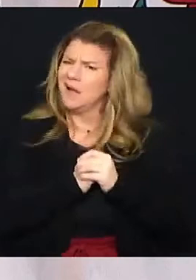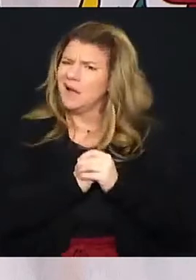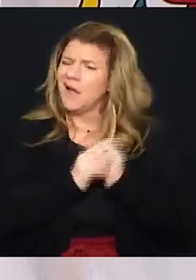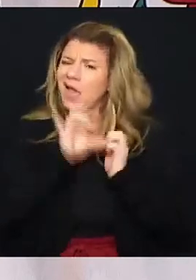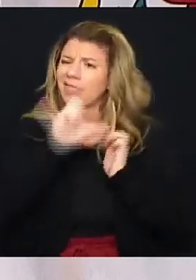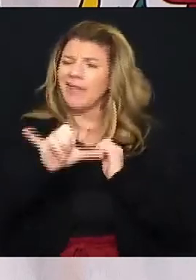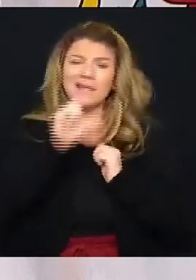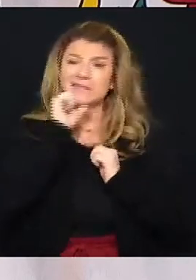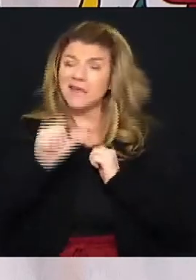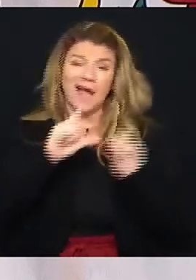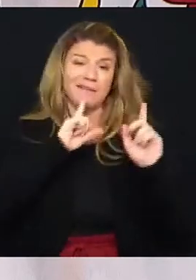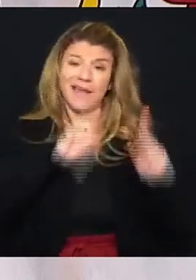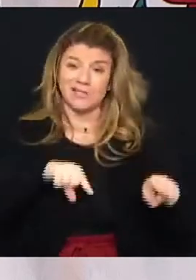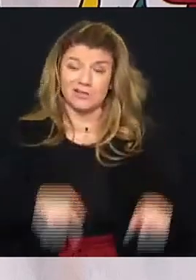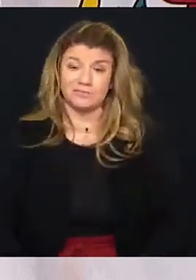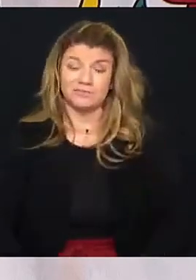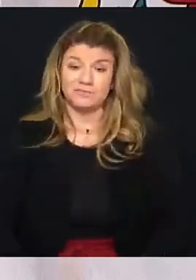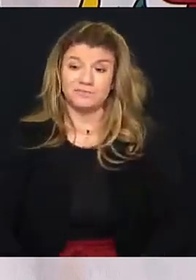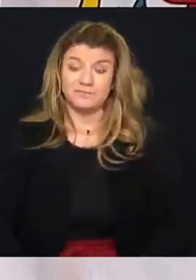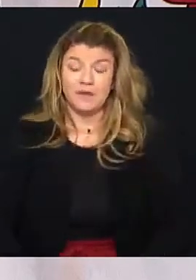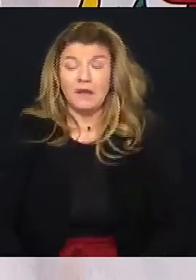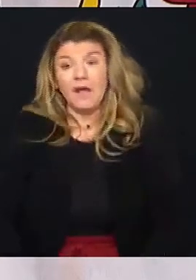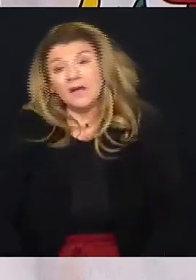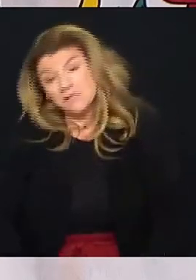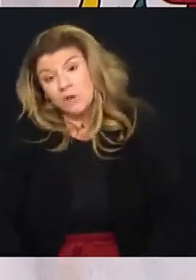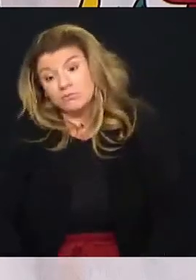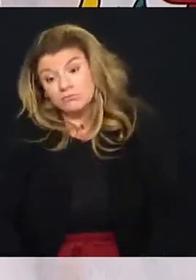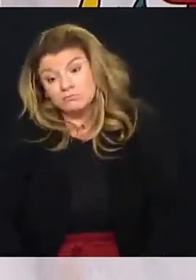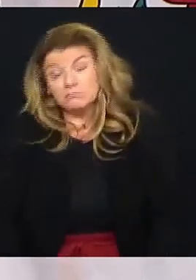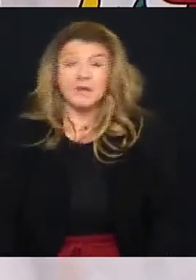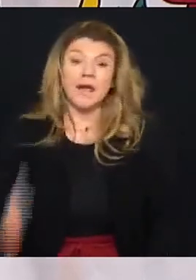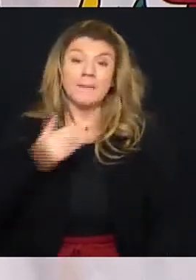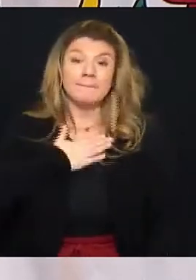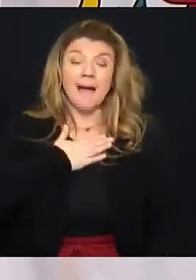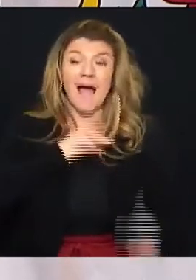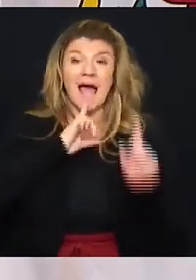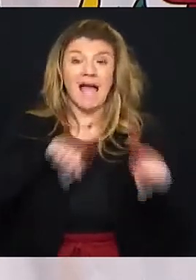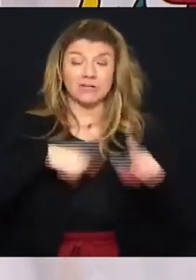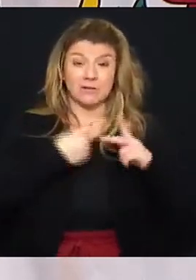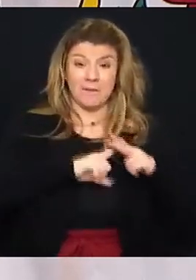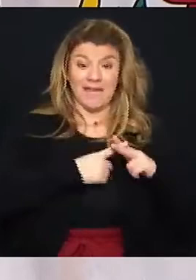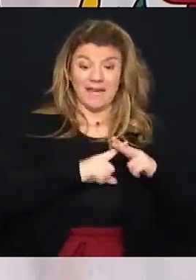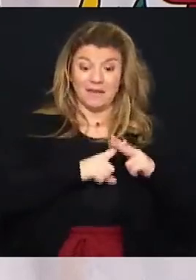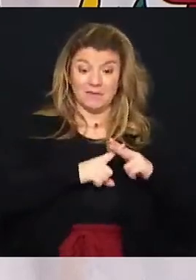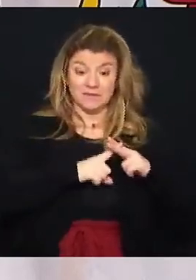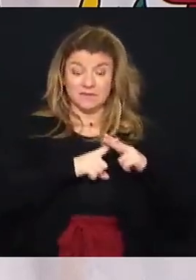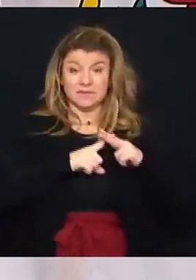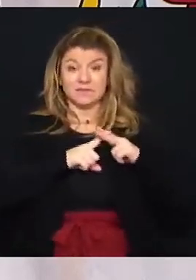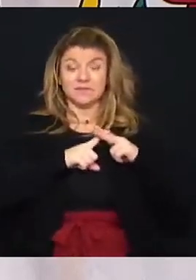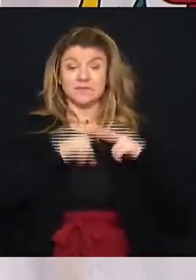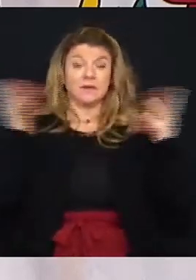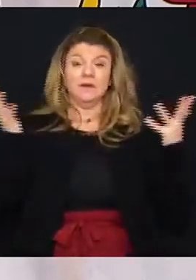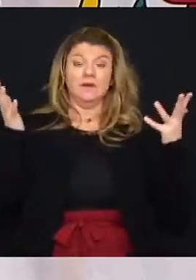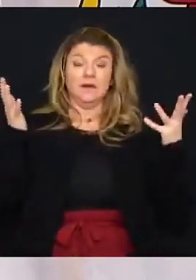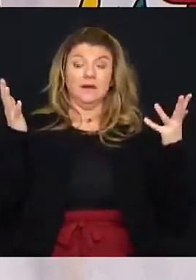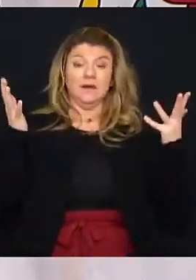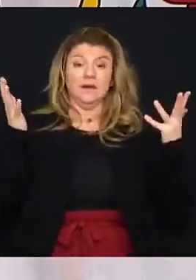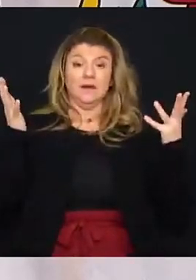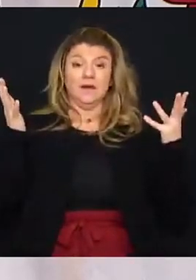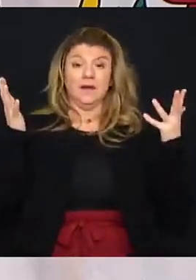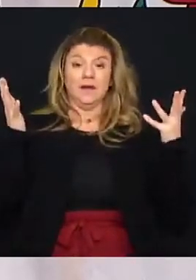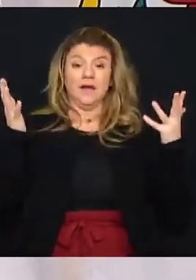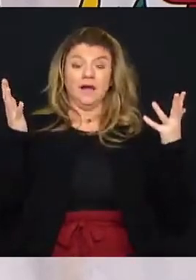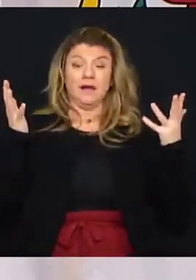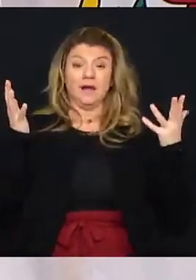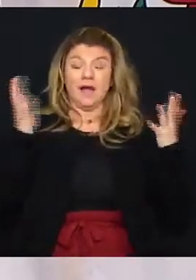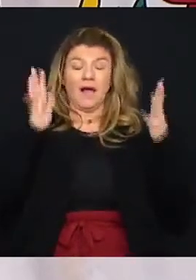That's not an answer. So my answer in the beginning was, and that's exactly what it is, but